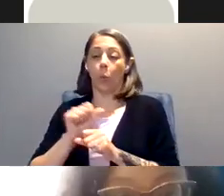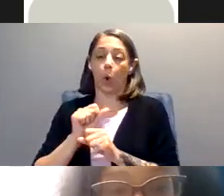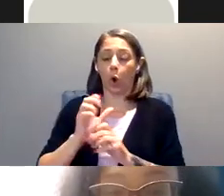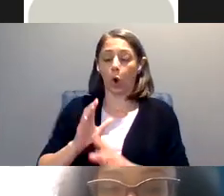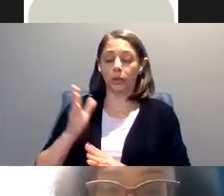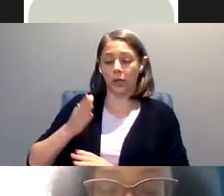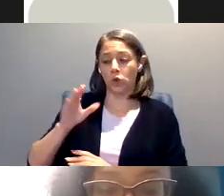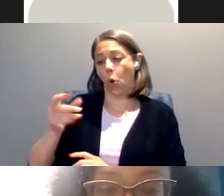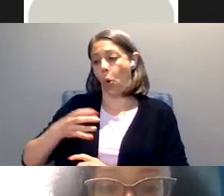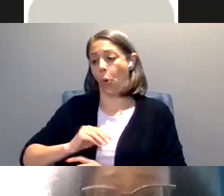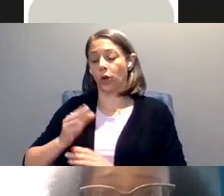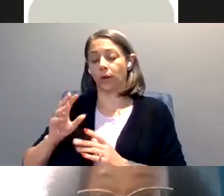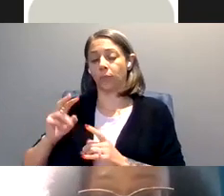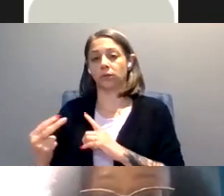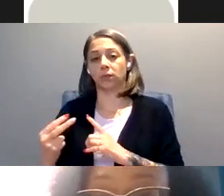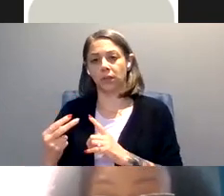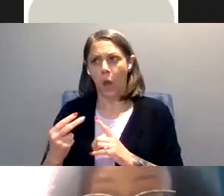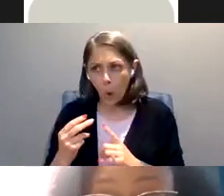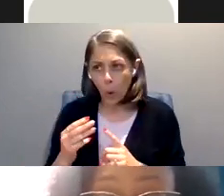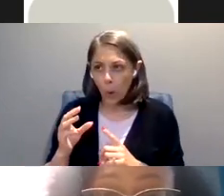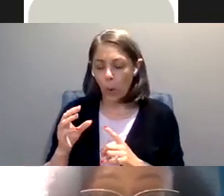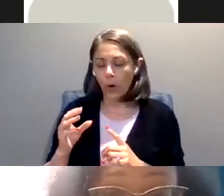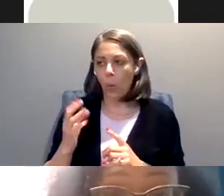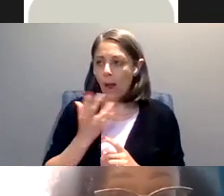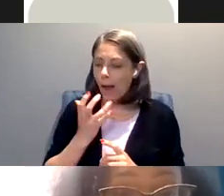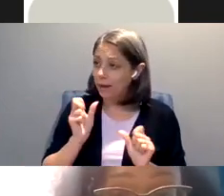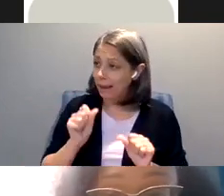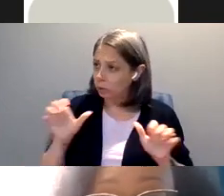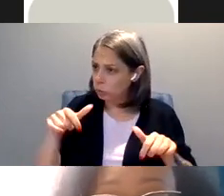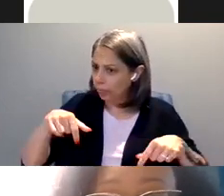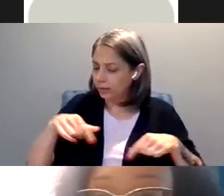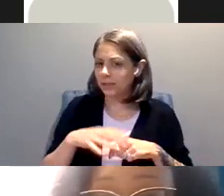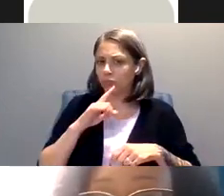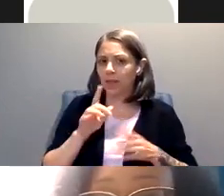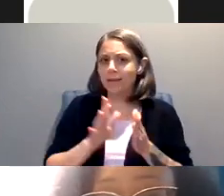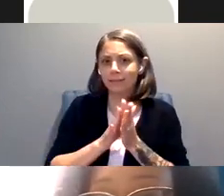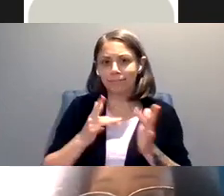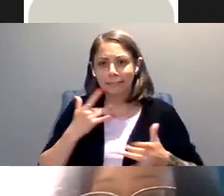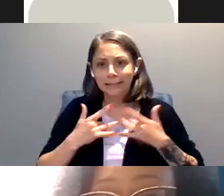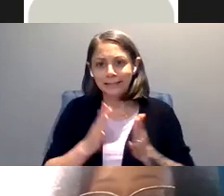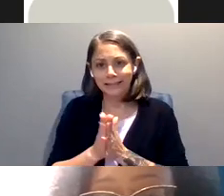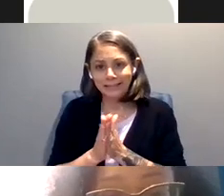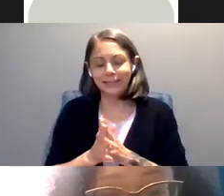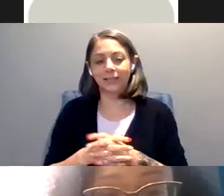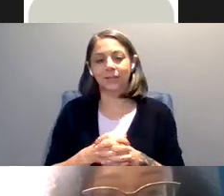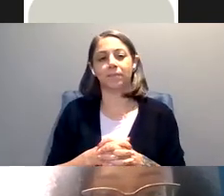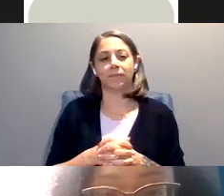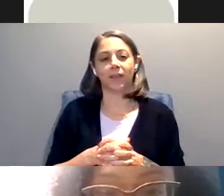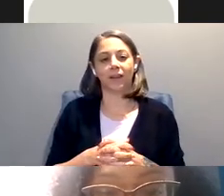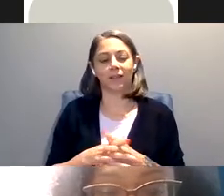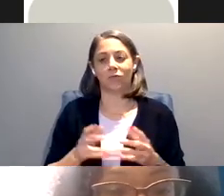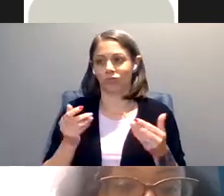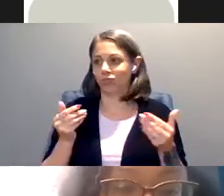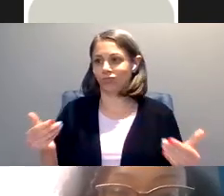to really say, like, oh my gosh, we can really do this. Like, I'm excited. I'm up for this. Like, let's go